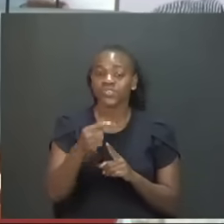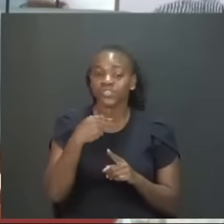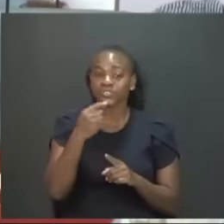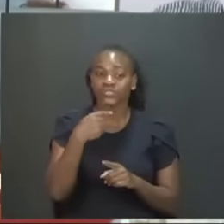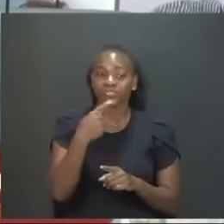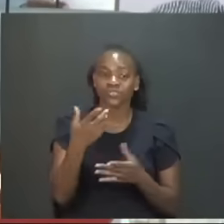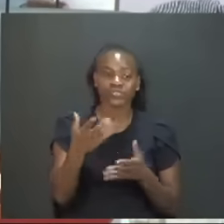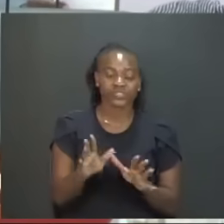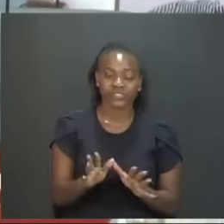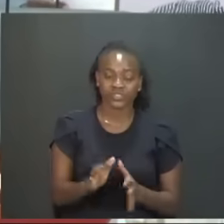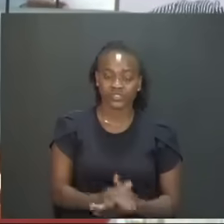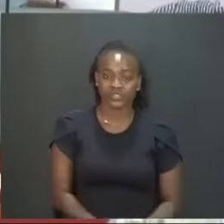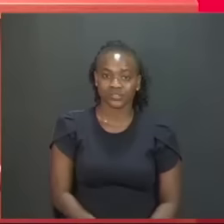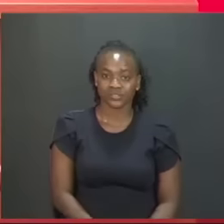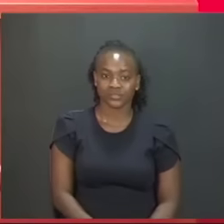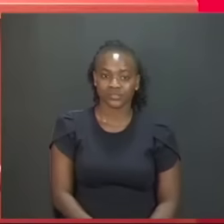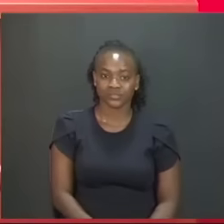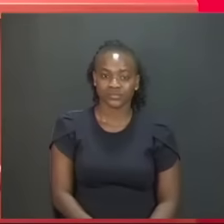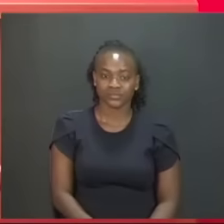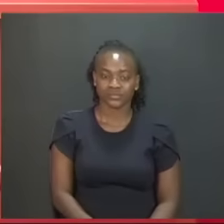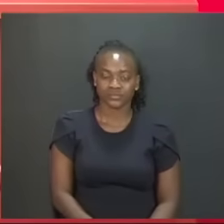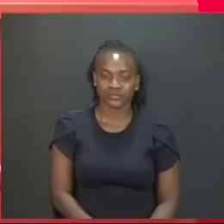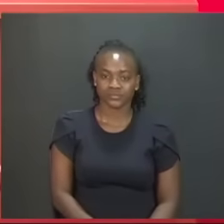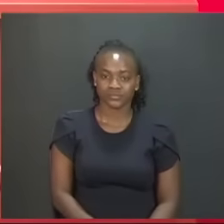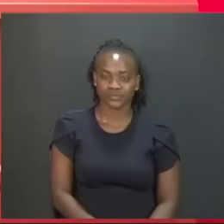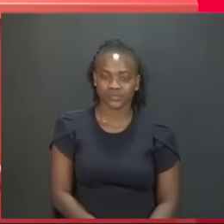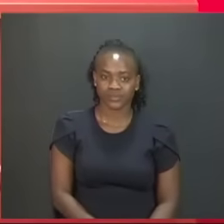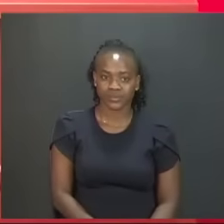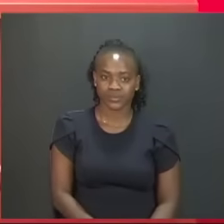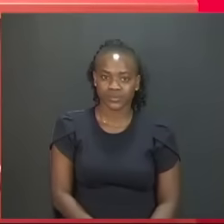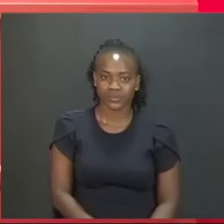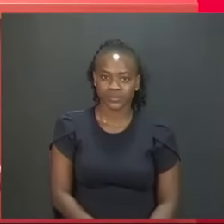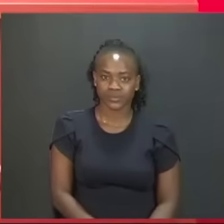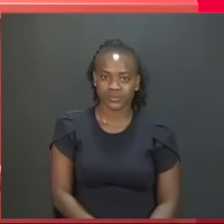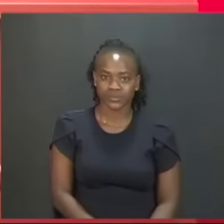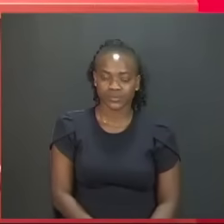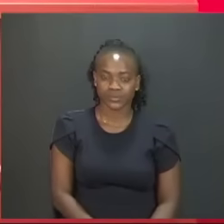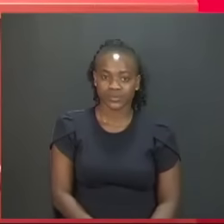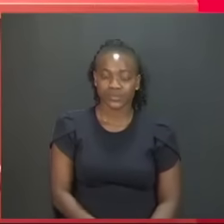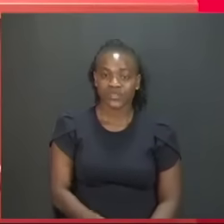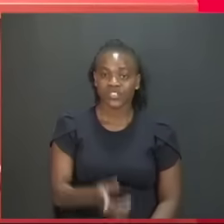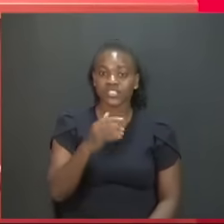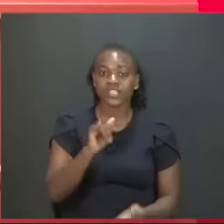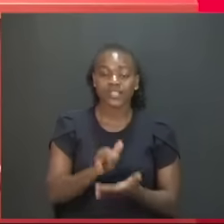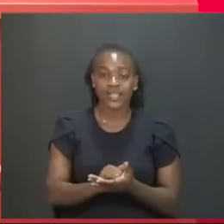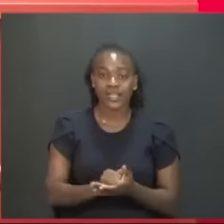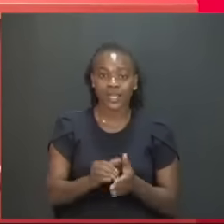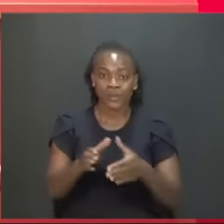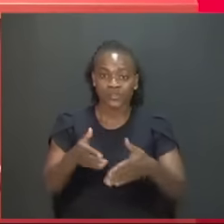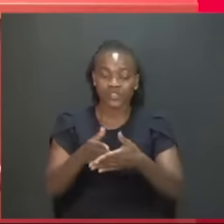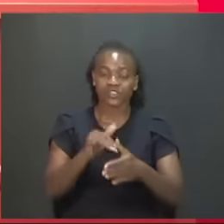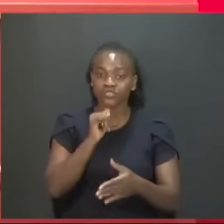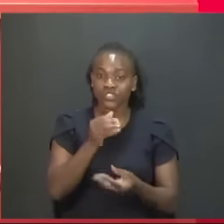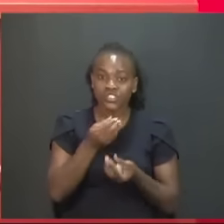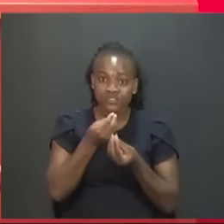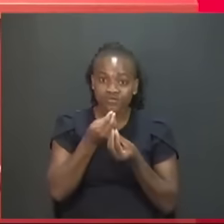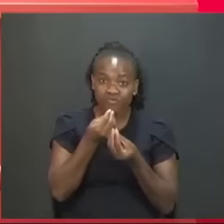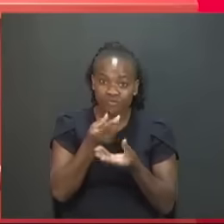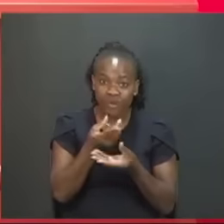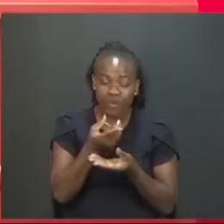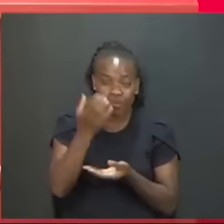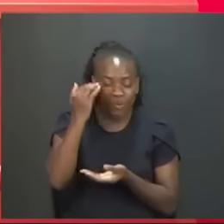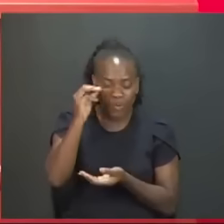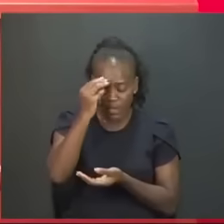you said is that Majority Leader didn't tell you why the minister is not